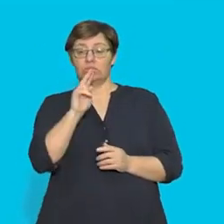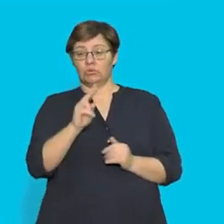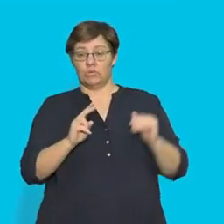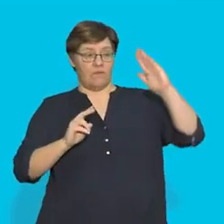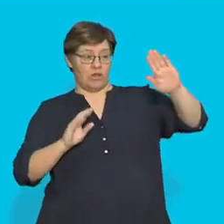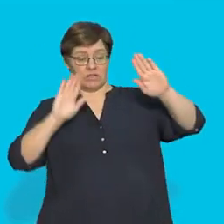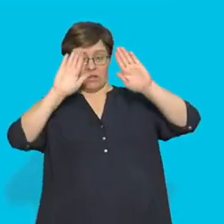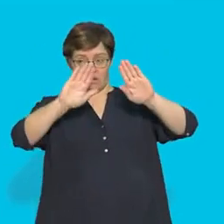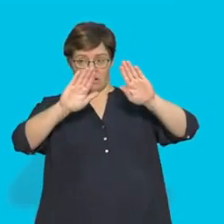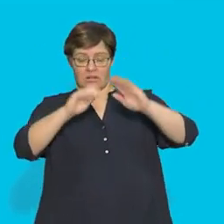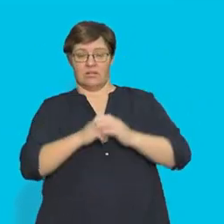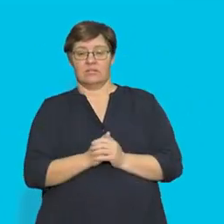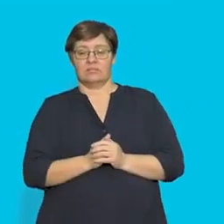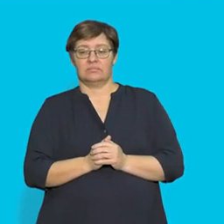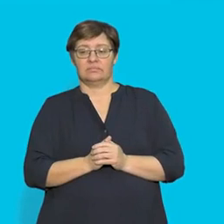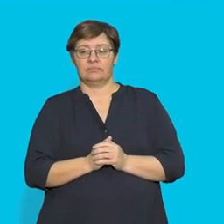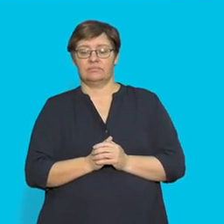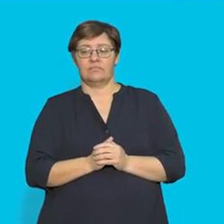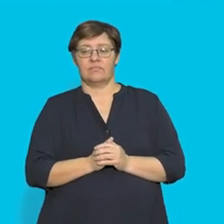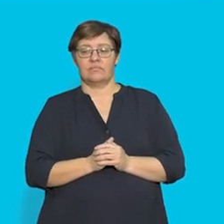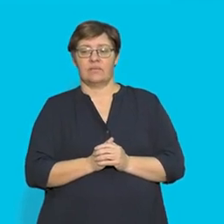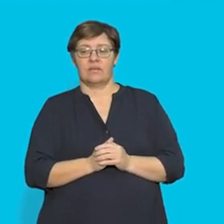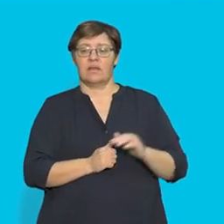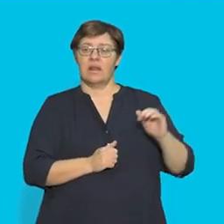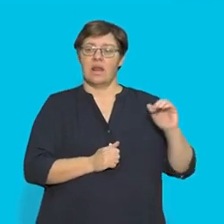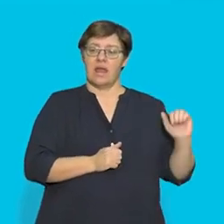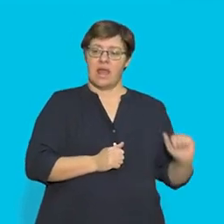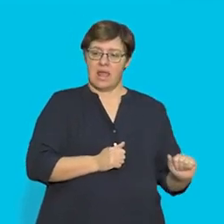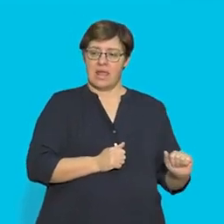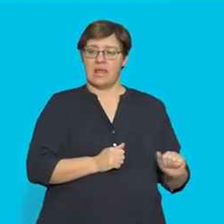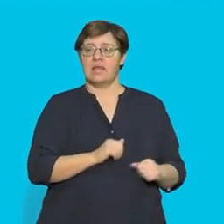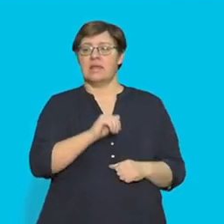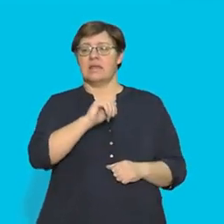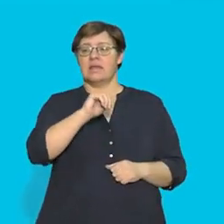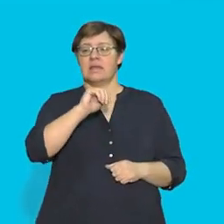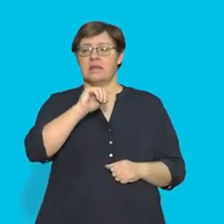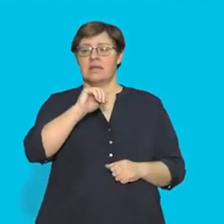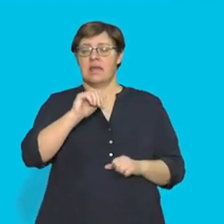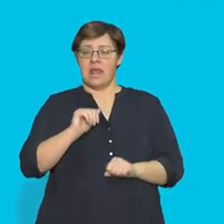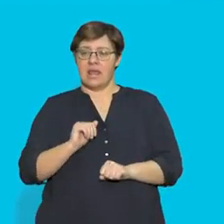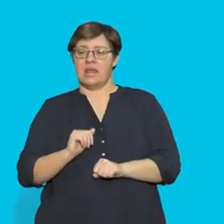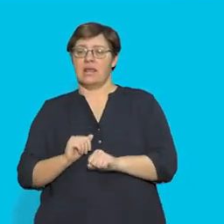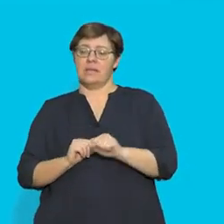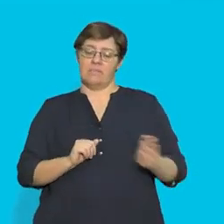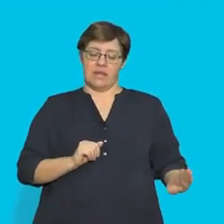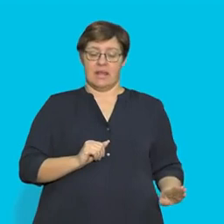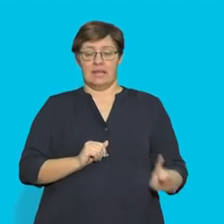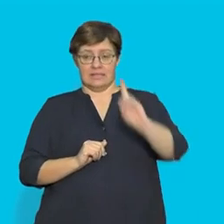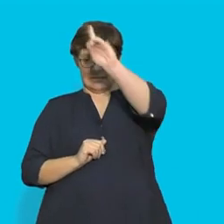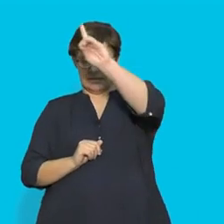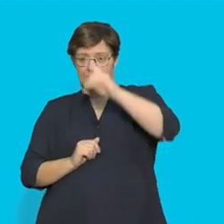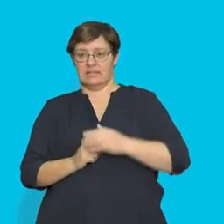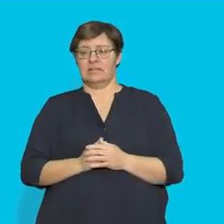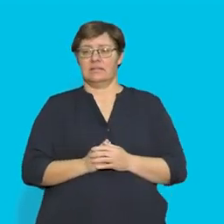two vertical triangles, the two triangles in the vertical planes, triangle A, B, and D, which is right angled at